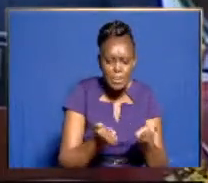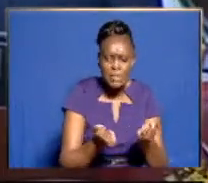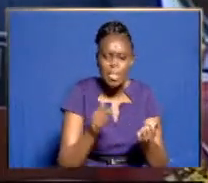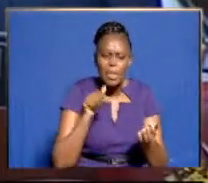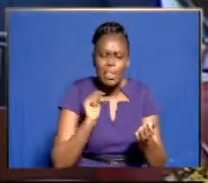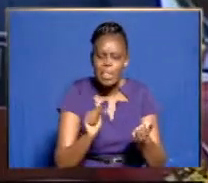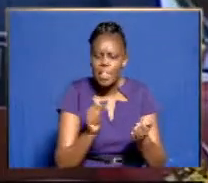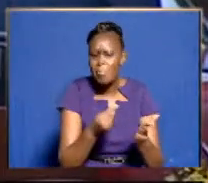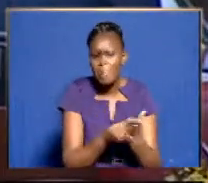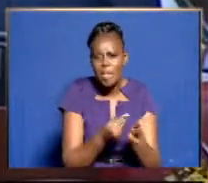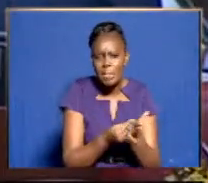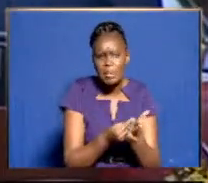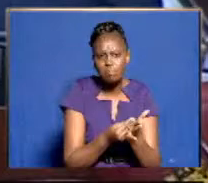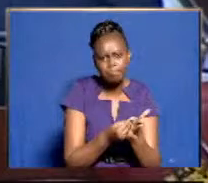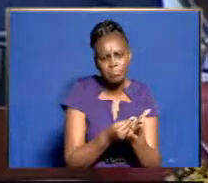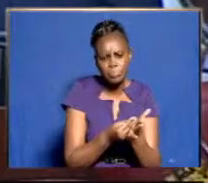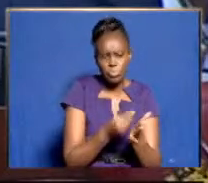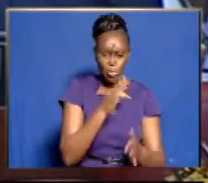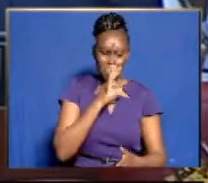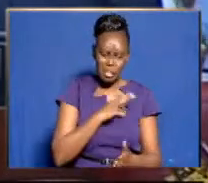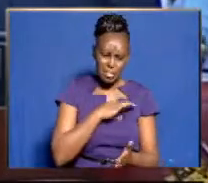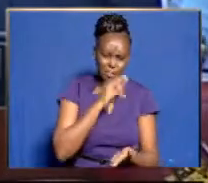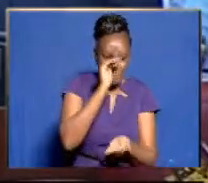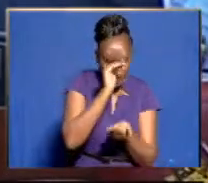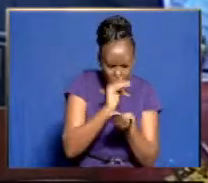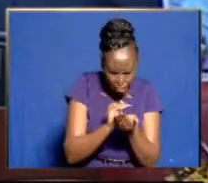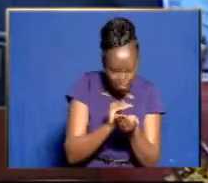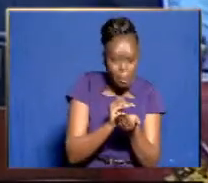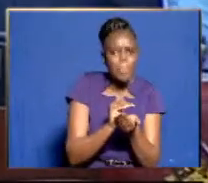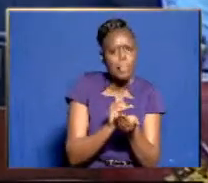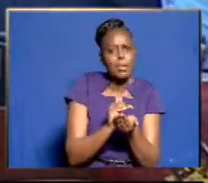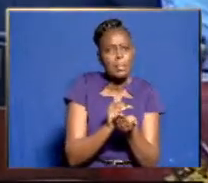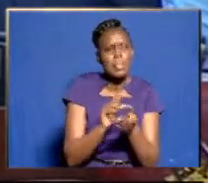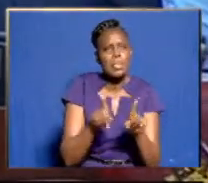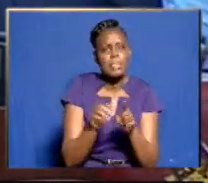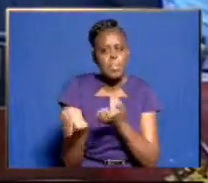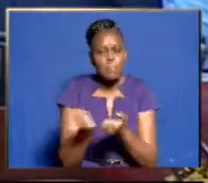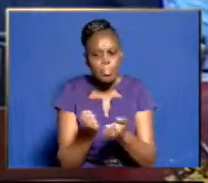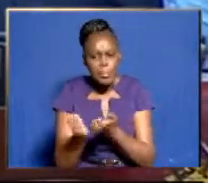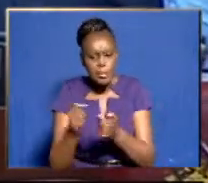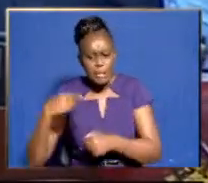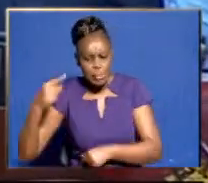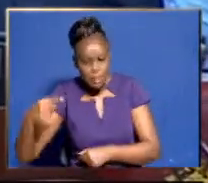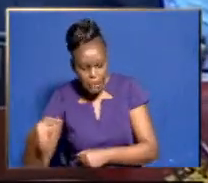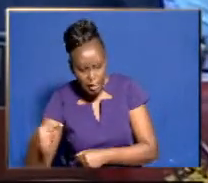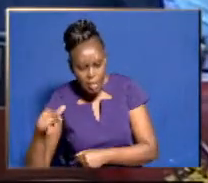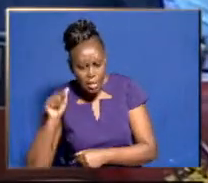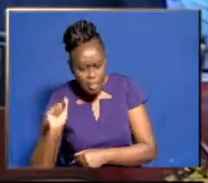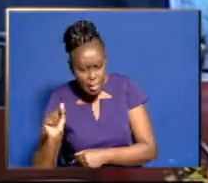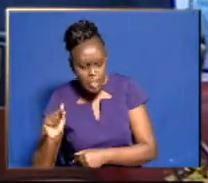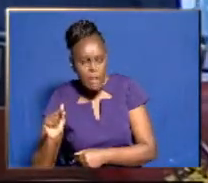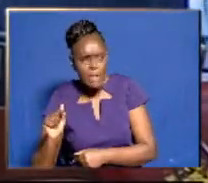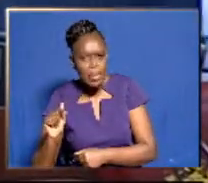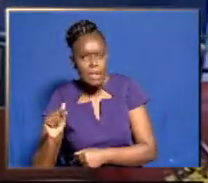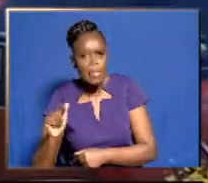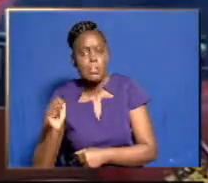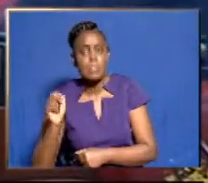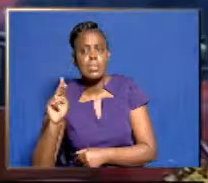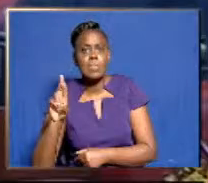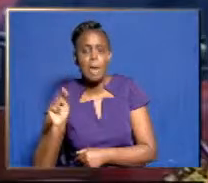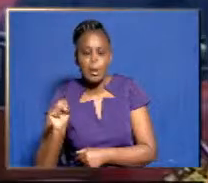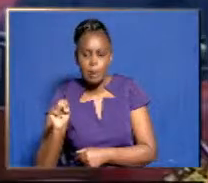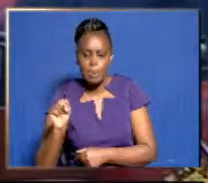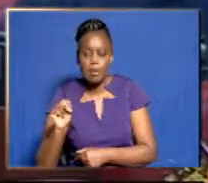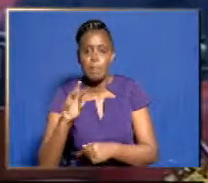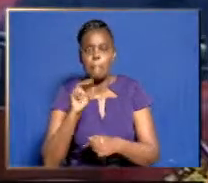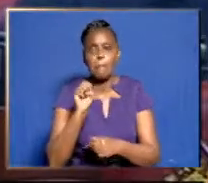but turnover is high. Businesses like steel manufacturing, their turnovers are very high, but margins are